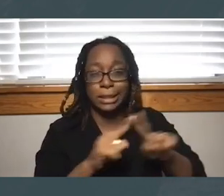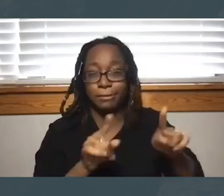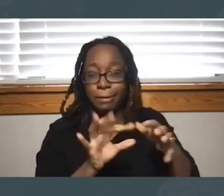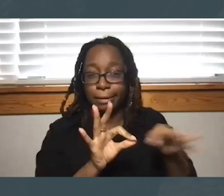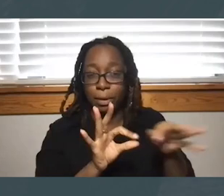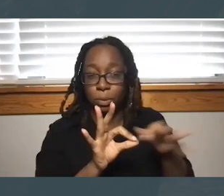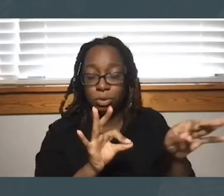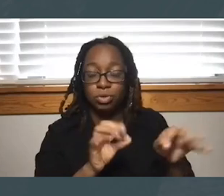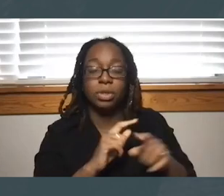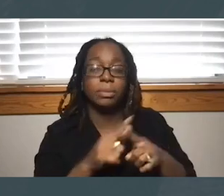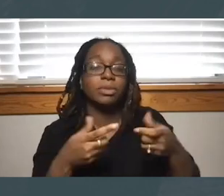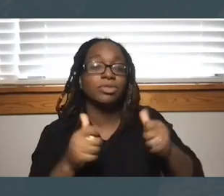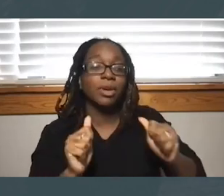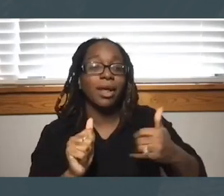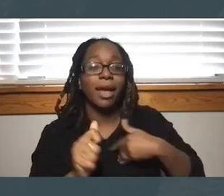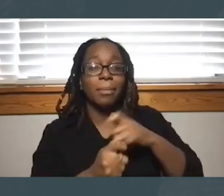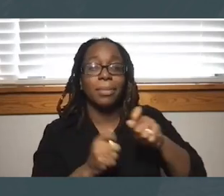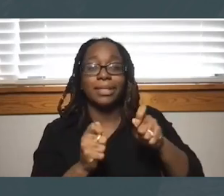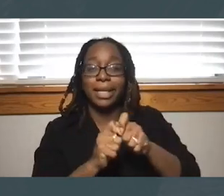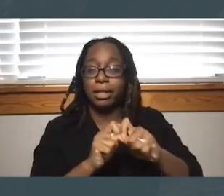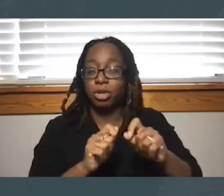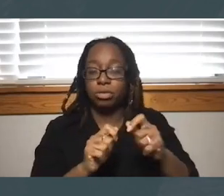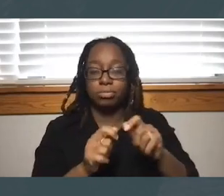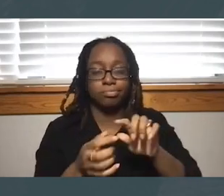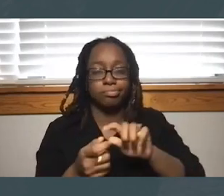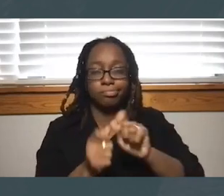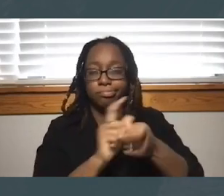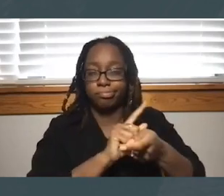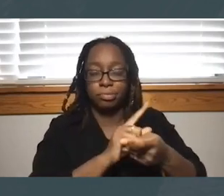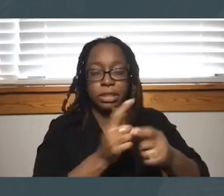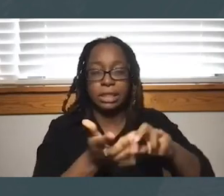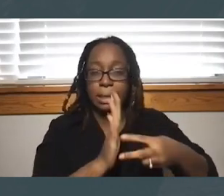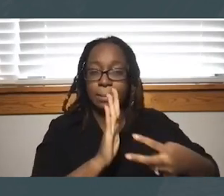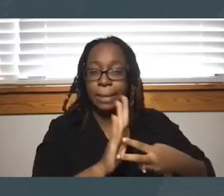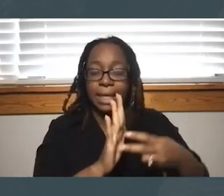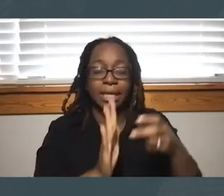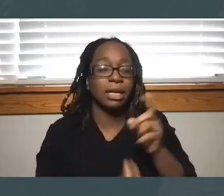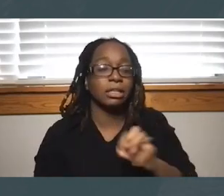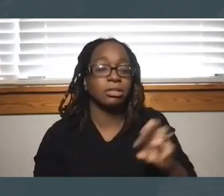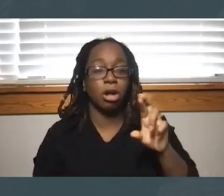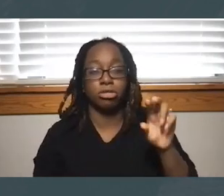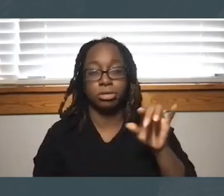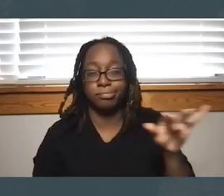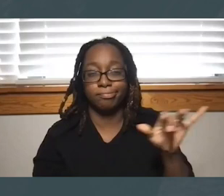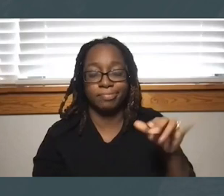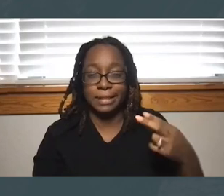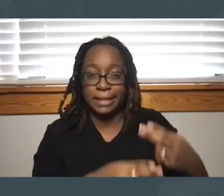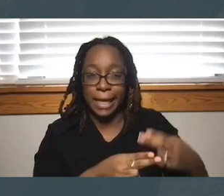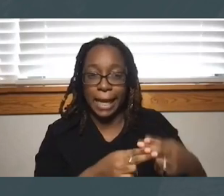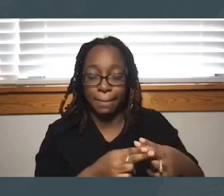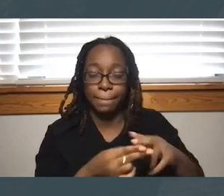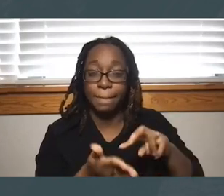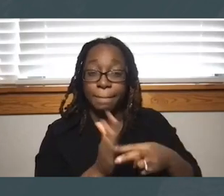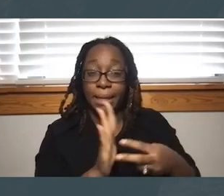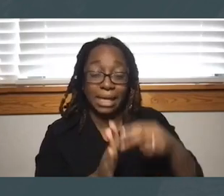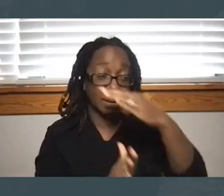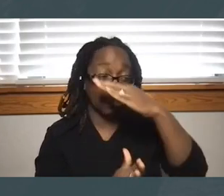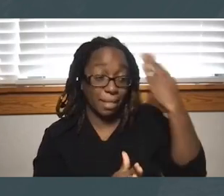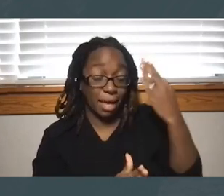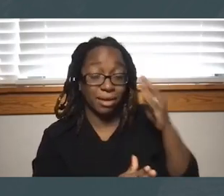sur une identité noire, translated in English by Dr. Kayama L. Glover, and titled Black is the